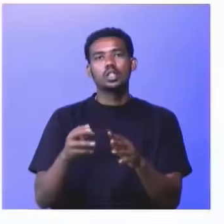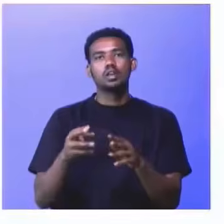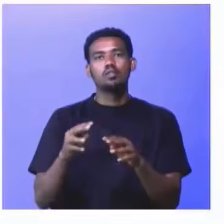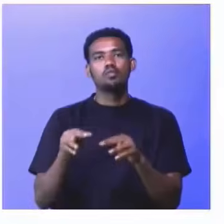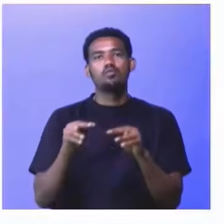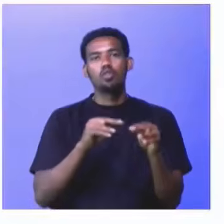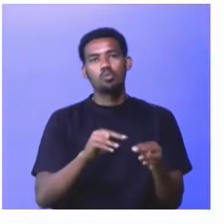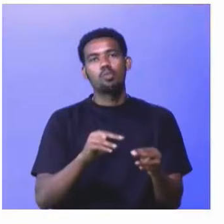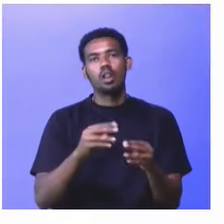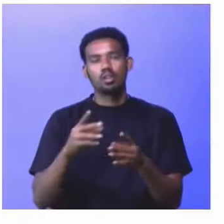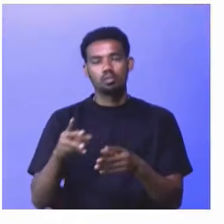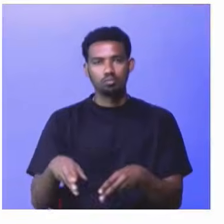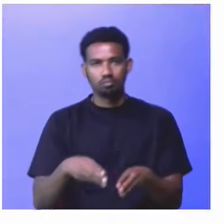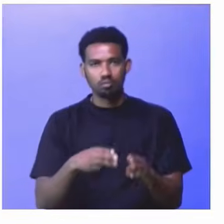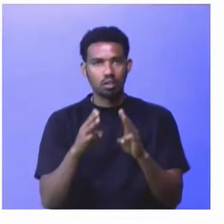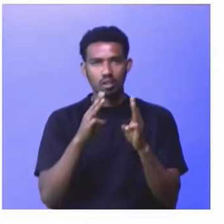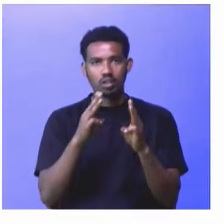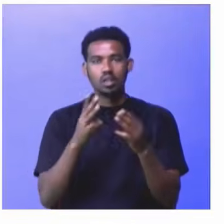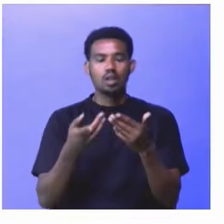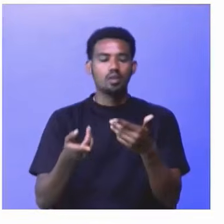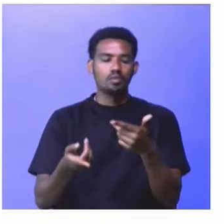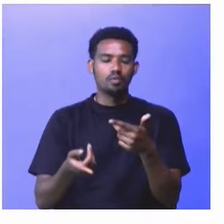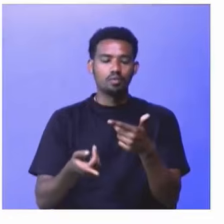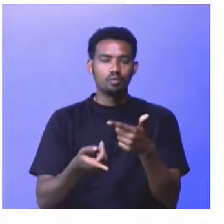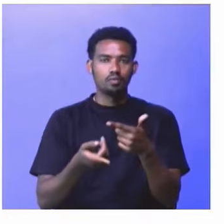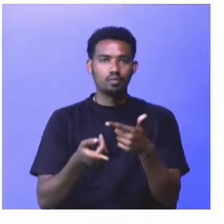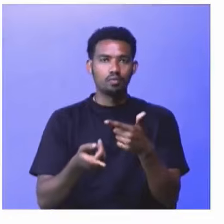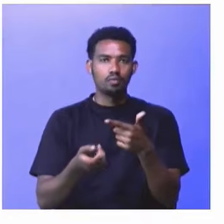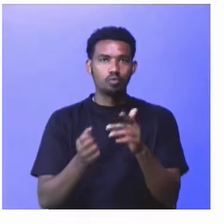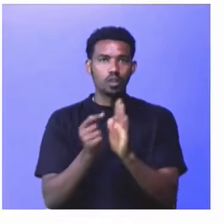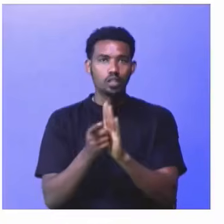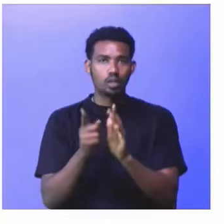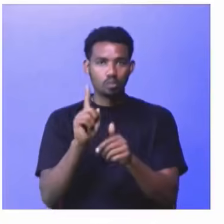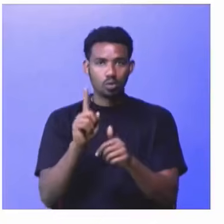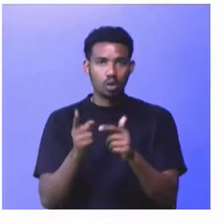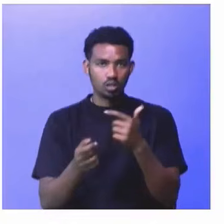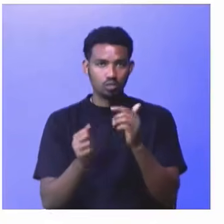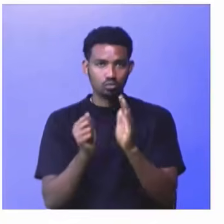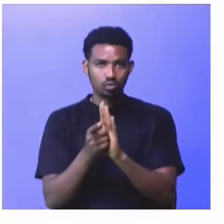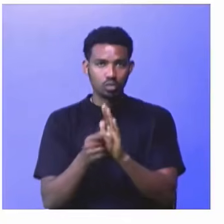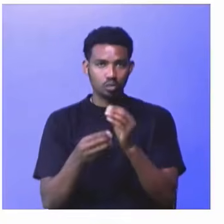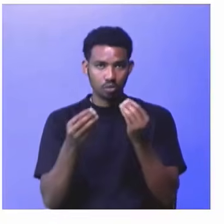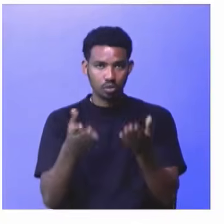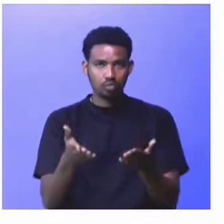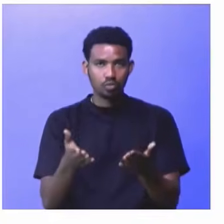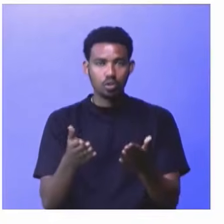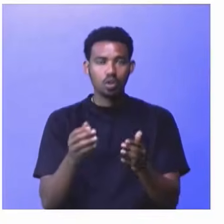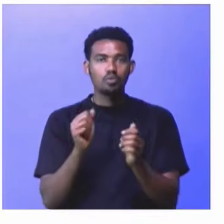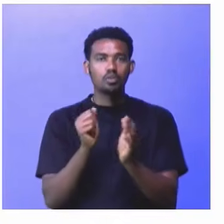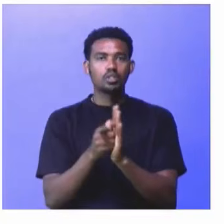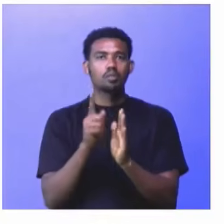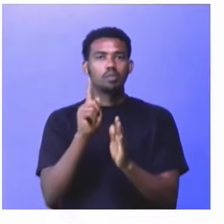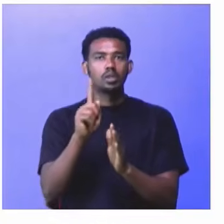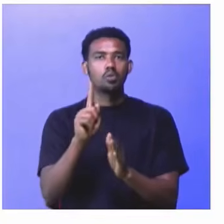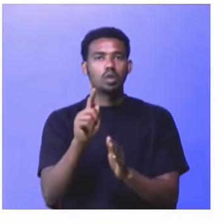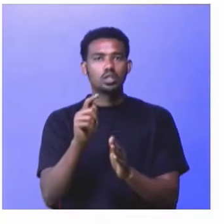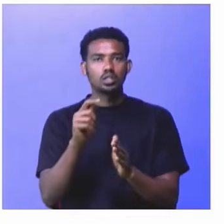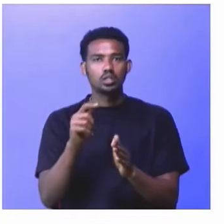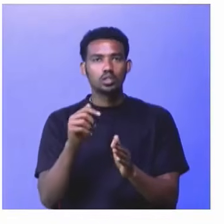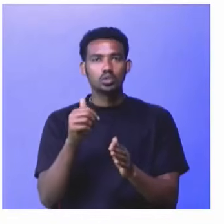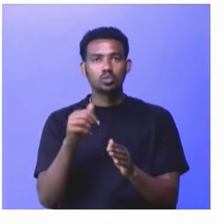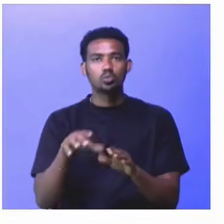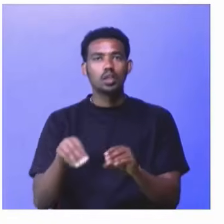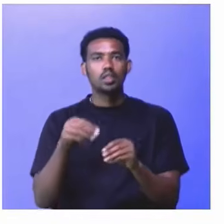us make one example by using student A and student B. For example, before you start you